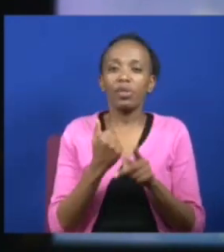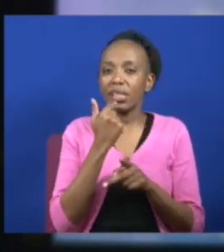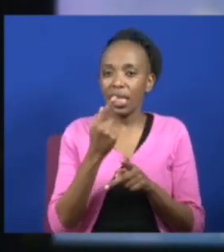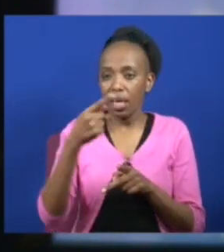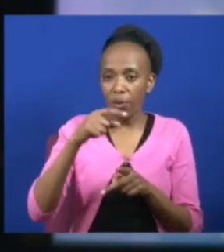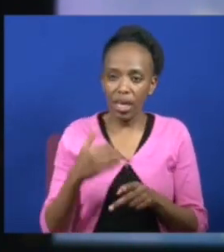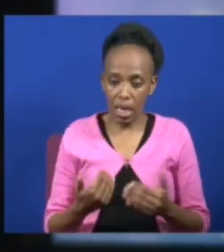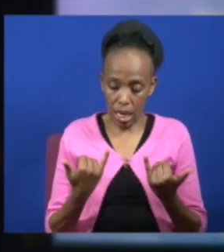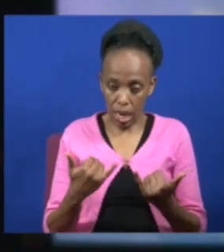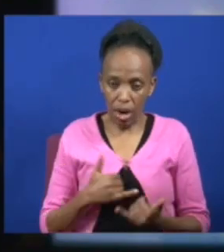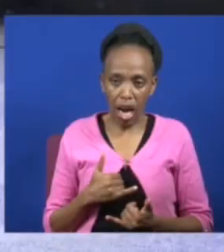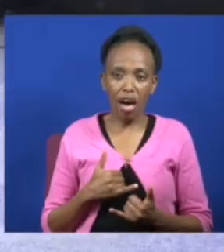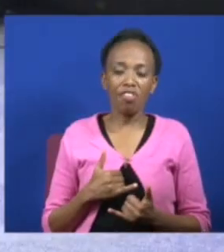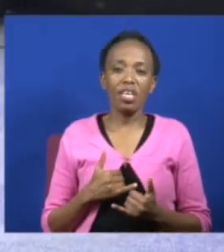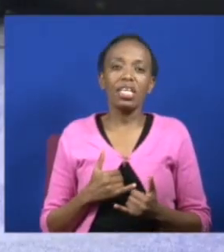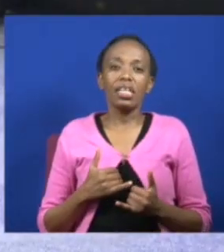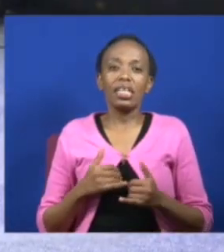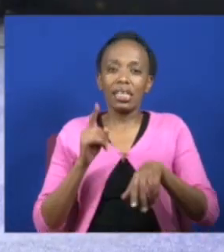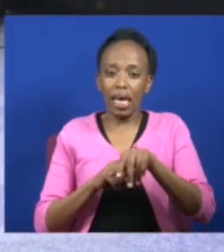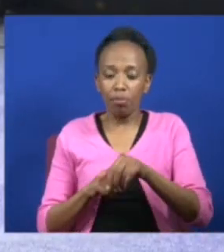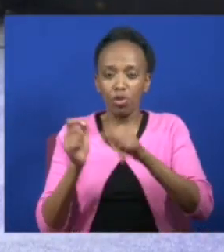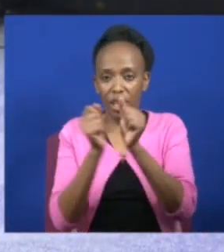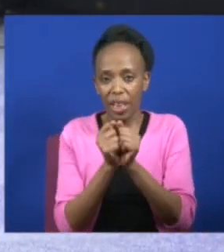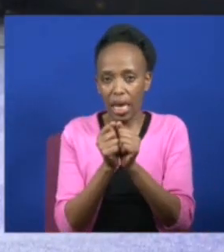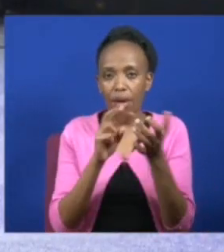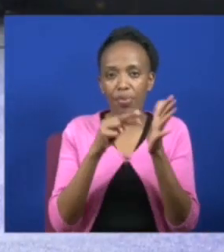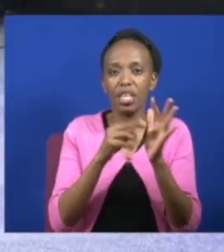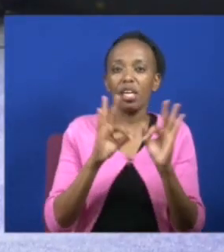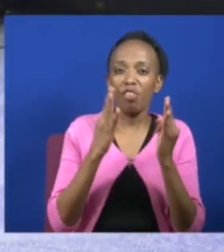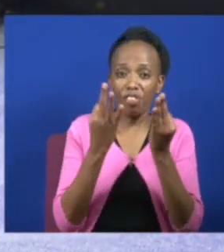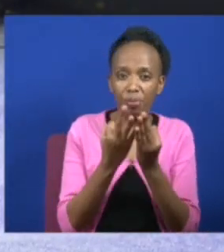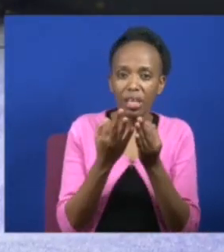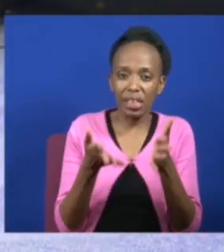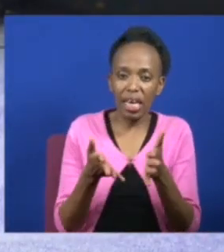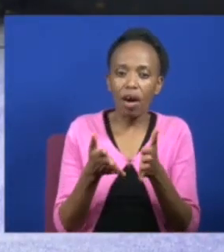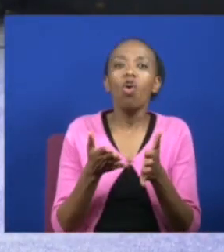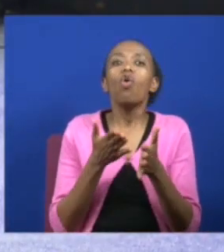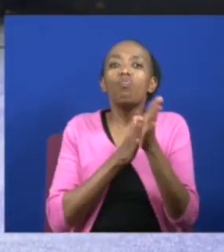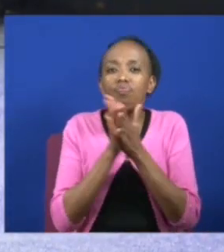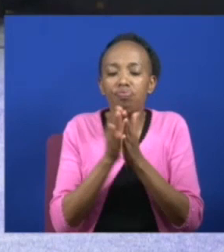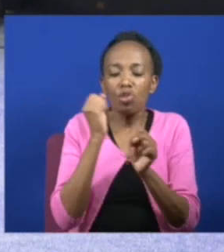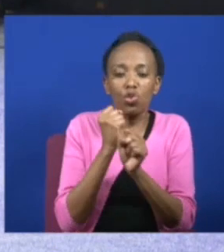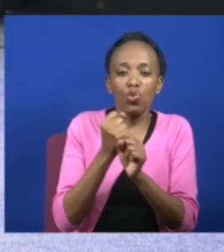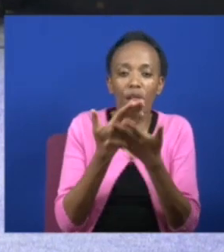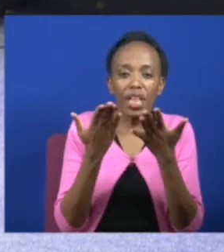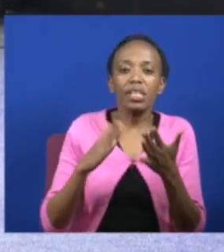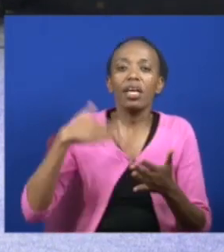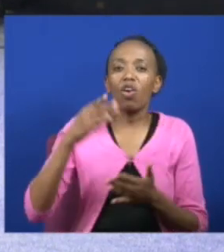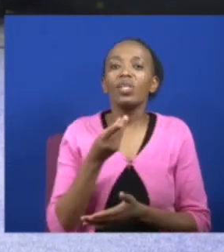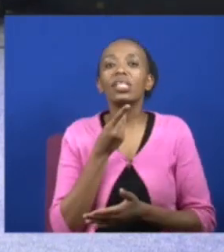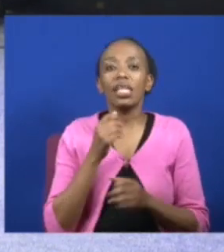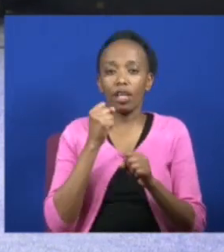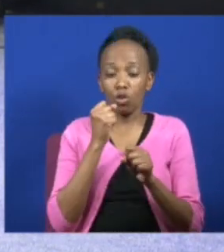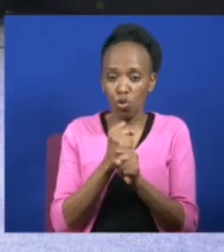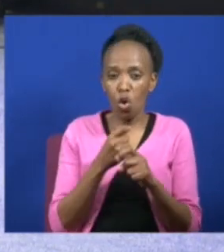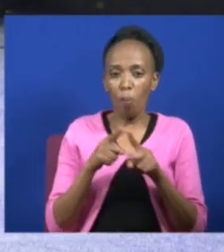we now have catch-up time. So families are eager to do the things they always desire to do, and they